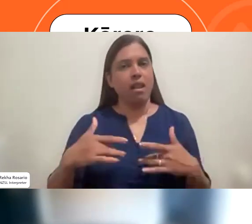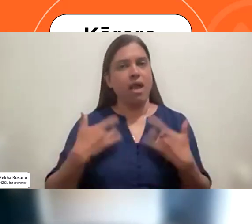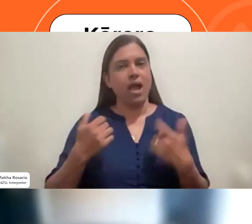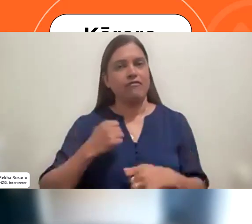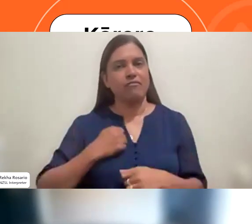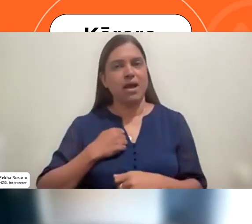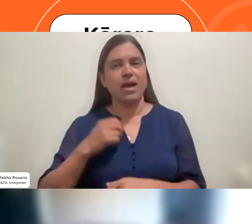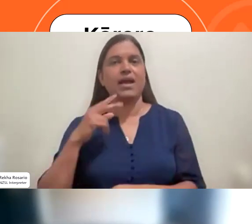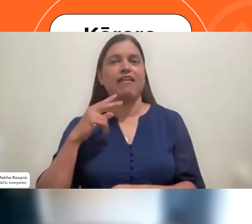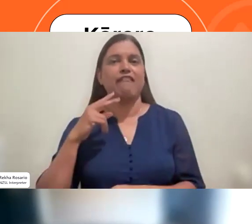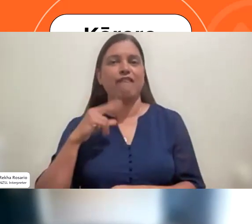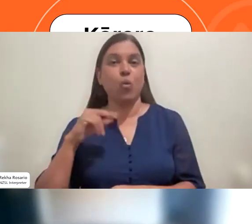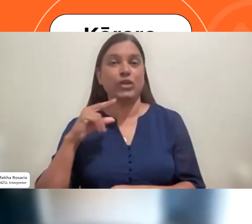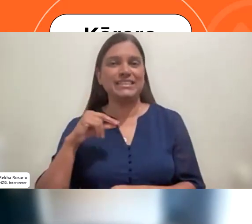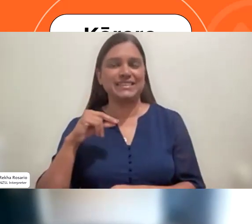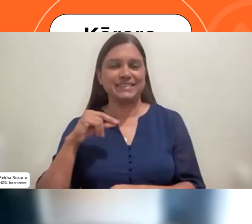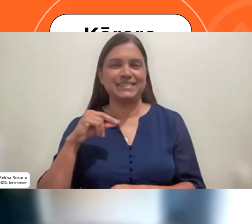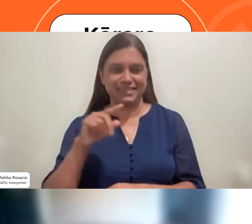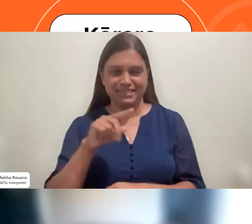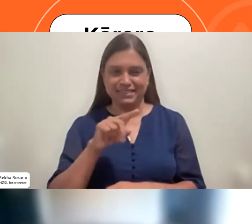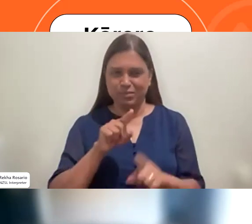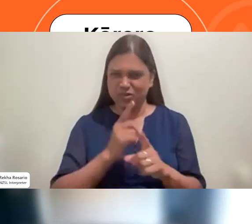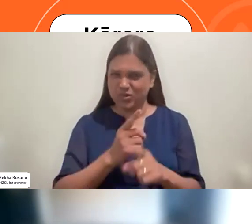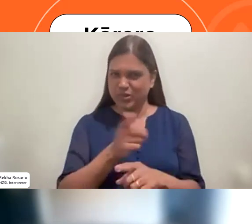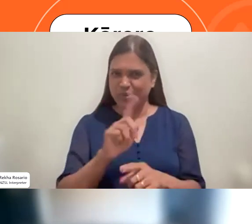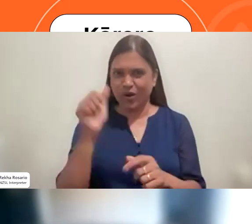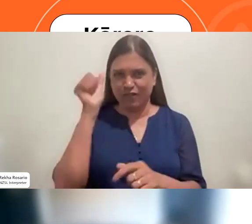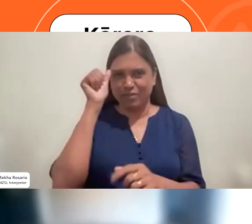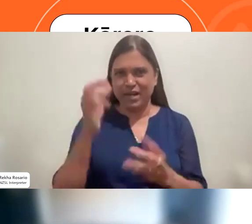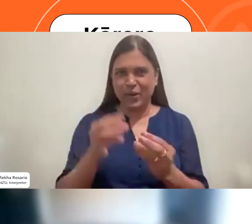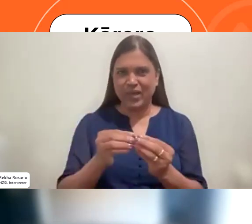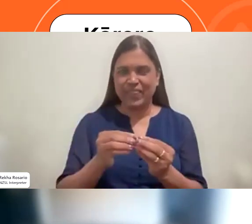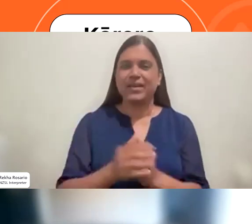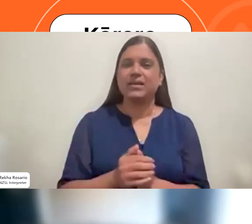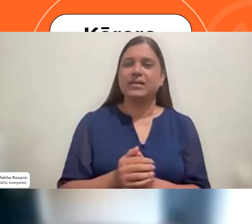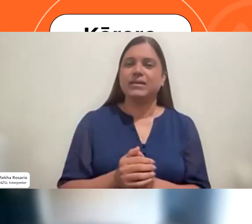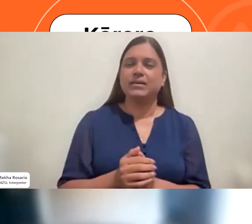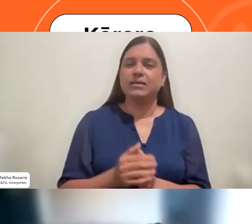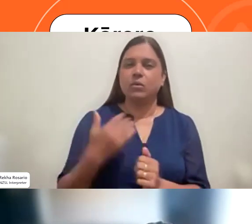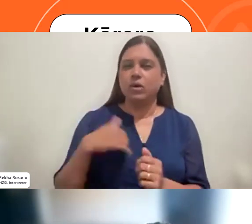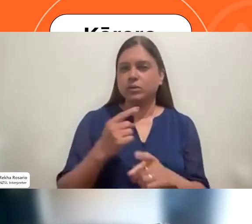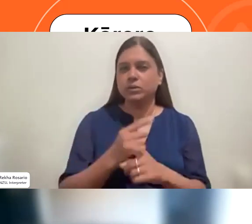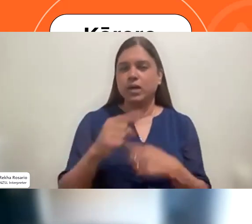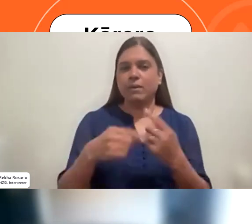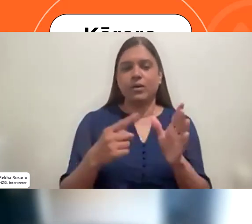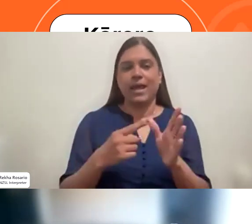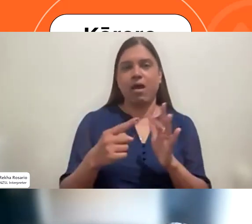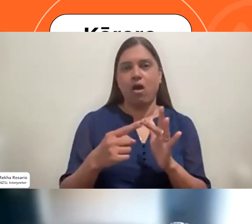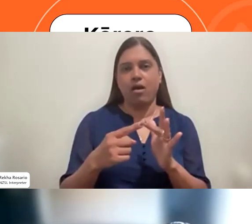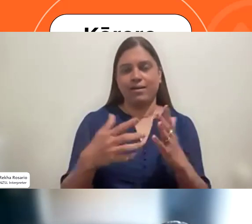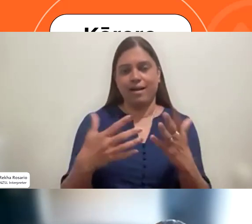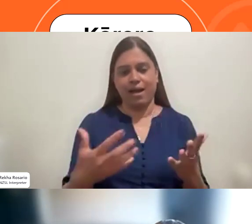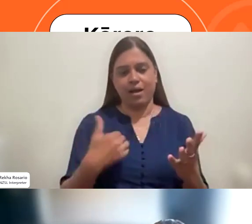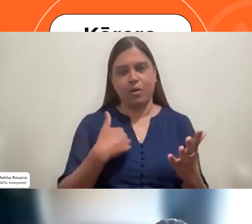may be familiar with. So I'm just going to talk a little bit about artificial intelligence and how we're using it